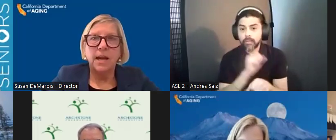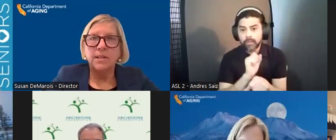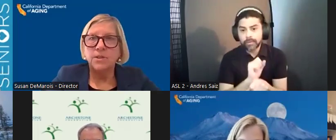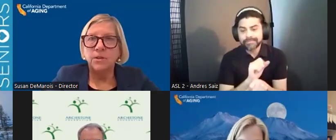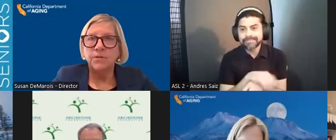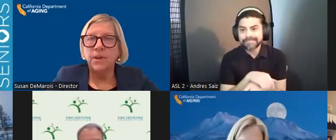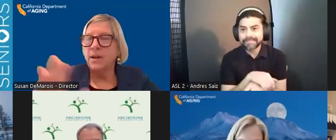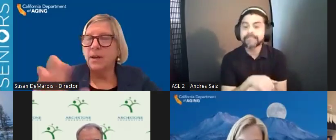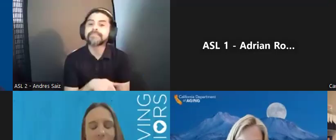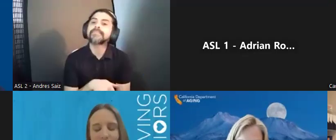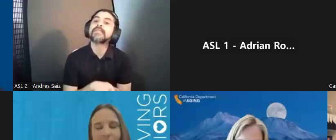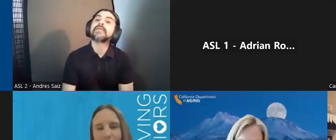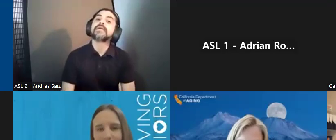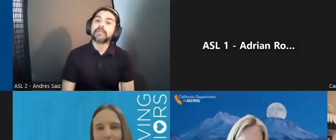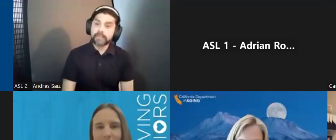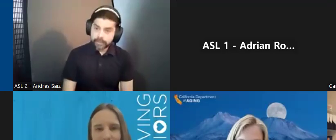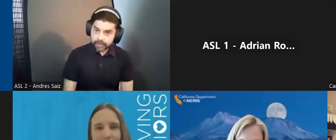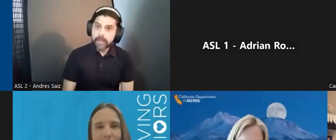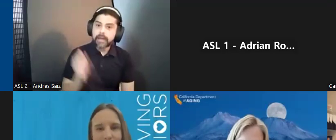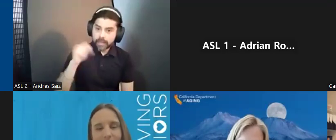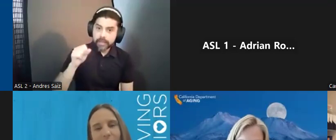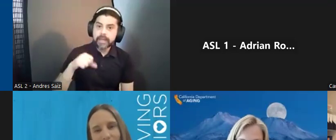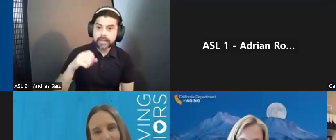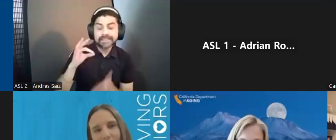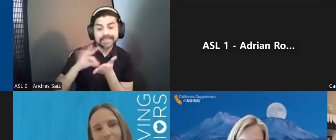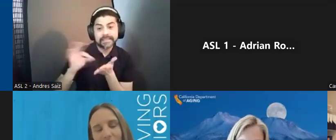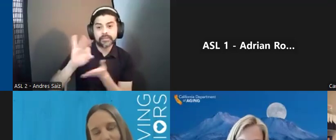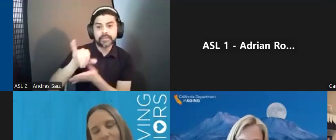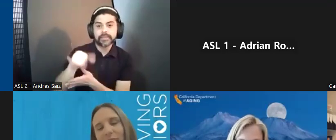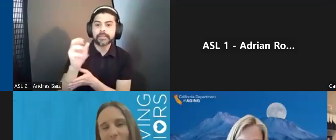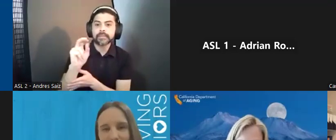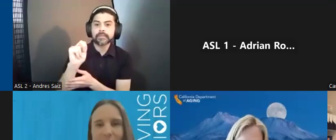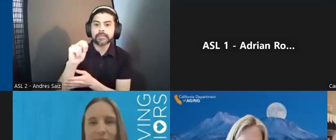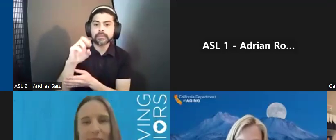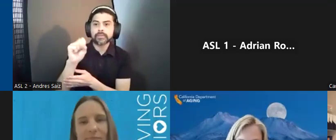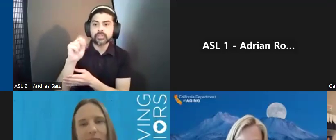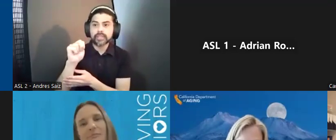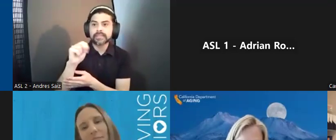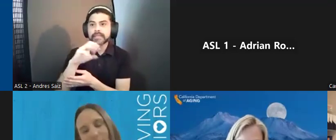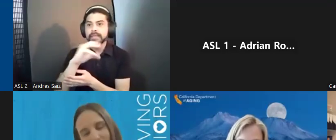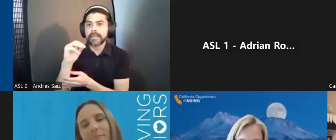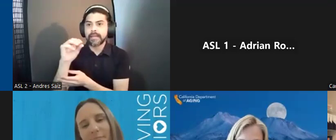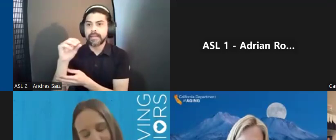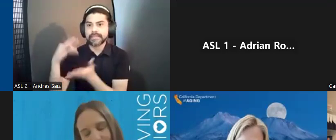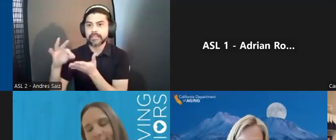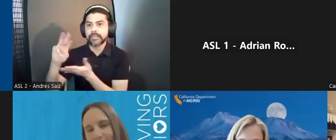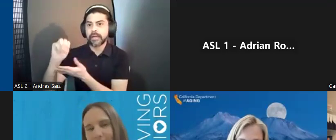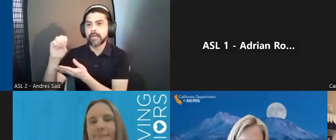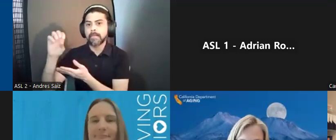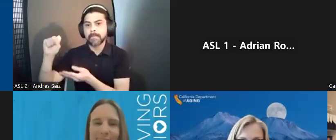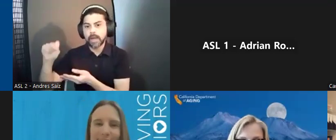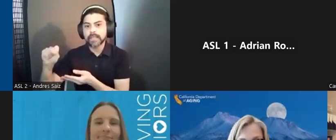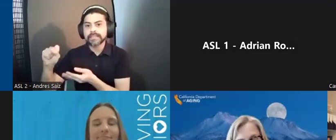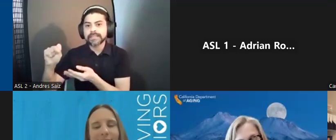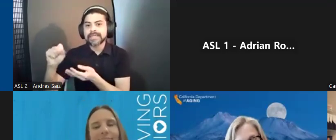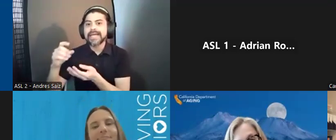Yes, and I serve Secretary Johnson as a co-chair with Secretary Moss of the California Interagency Council